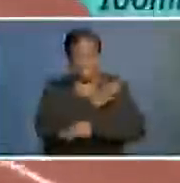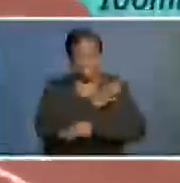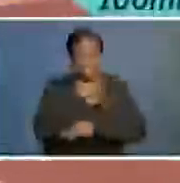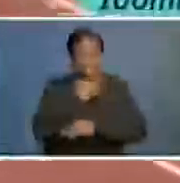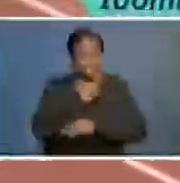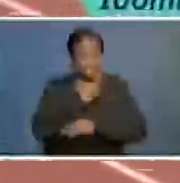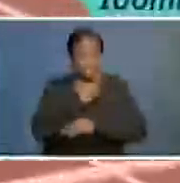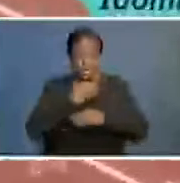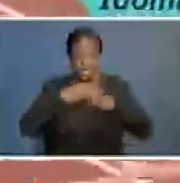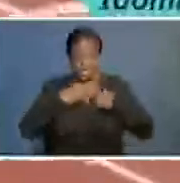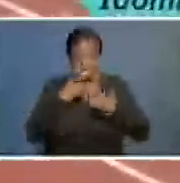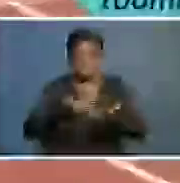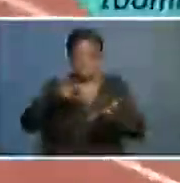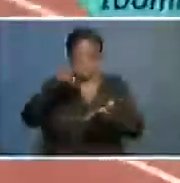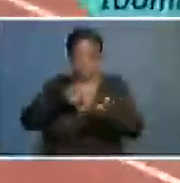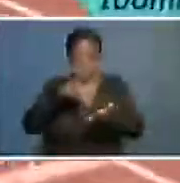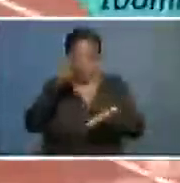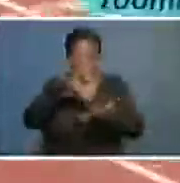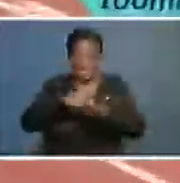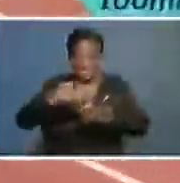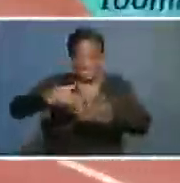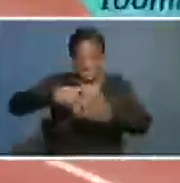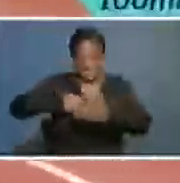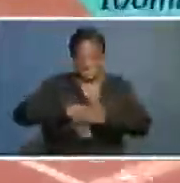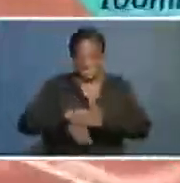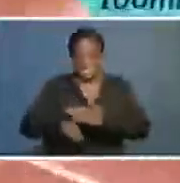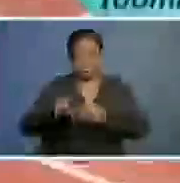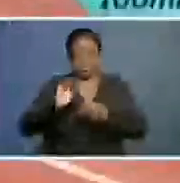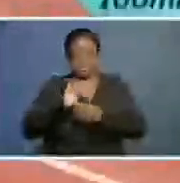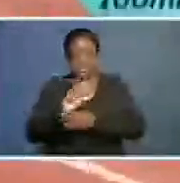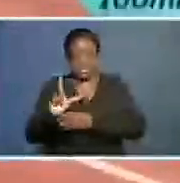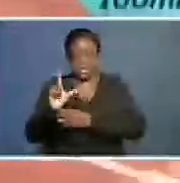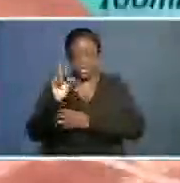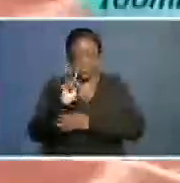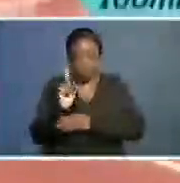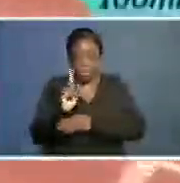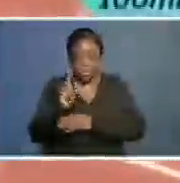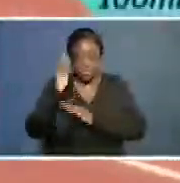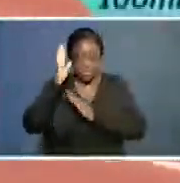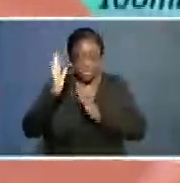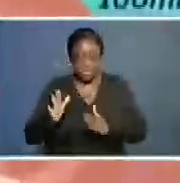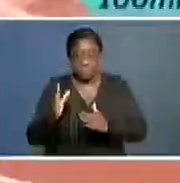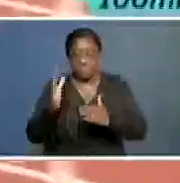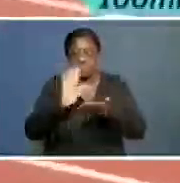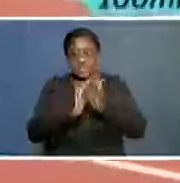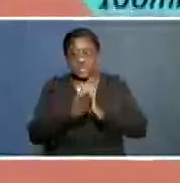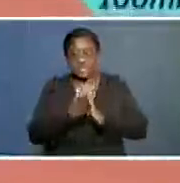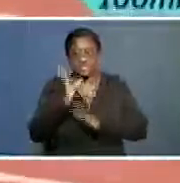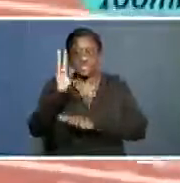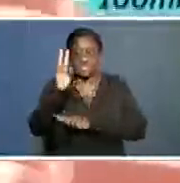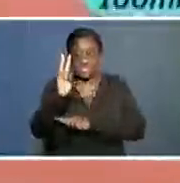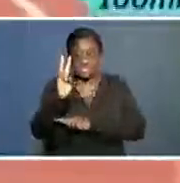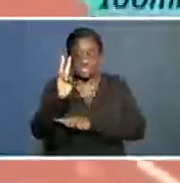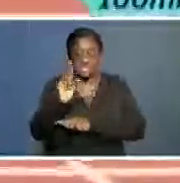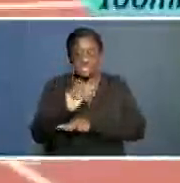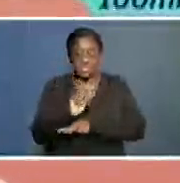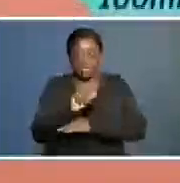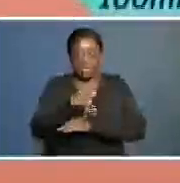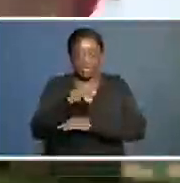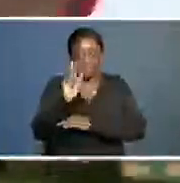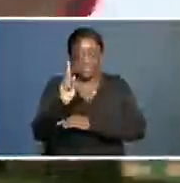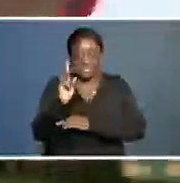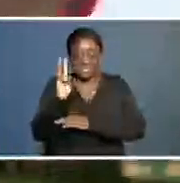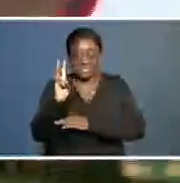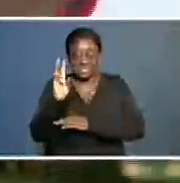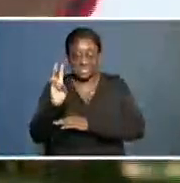League in Brussels. Running on the inside in lane 1, the Bahamian crossed the line 6 in 12.66